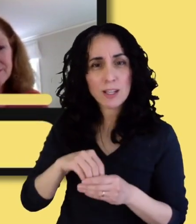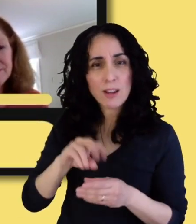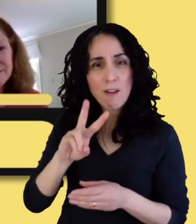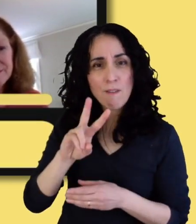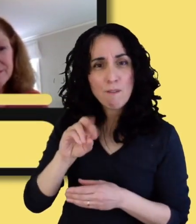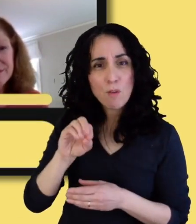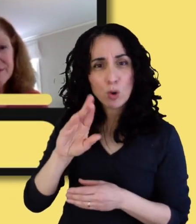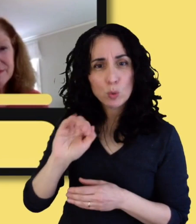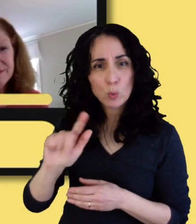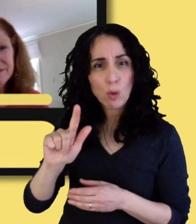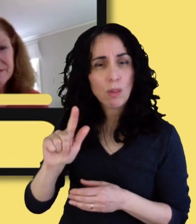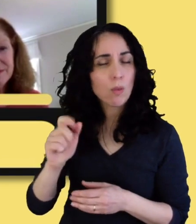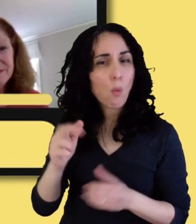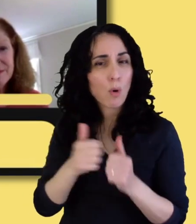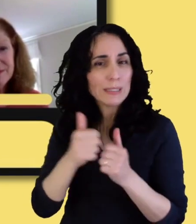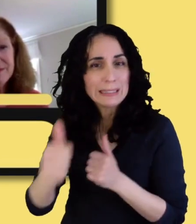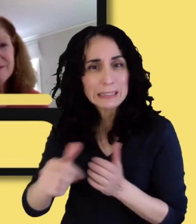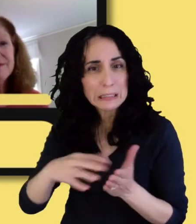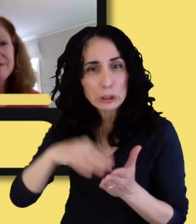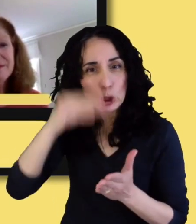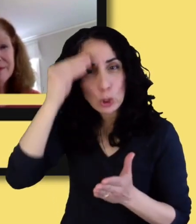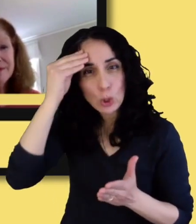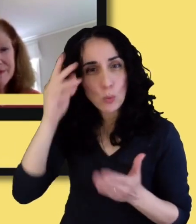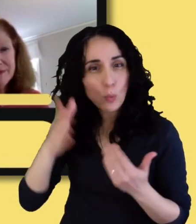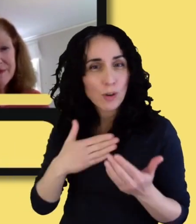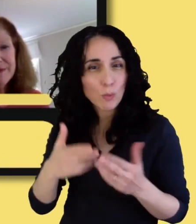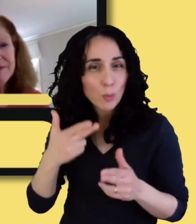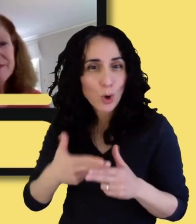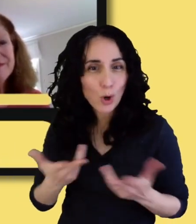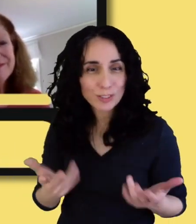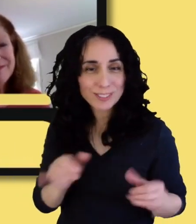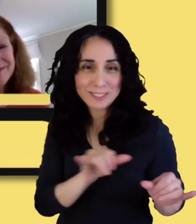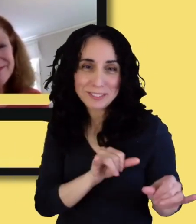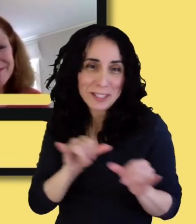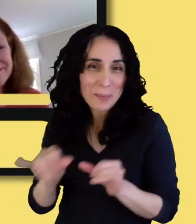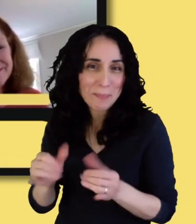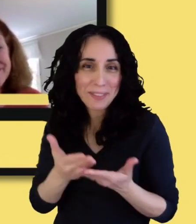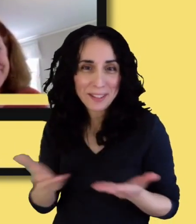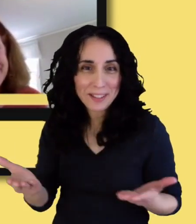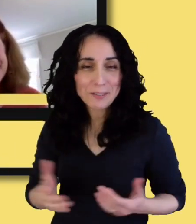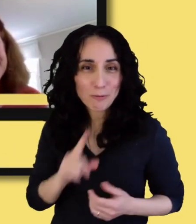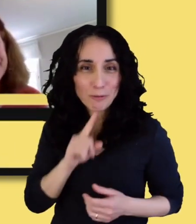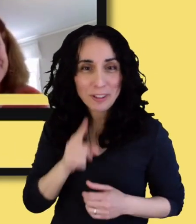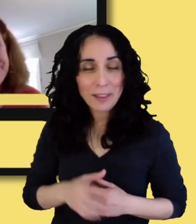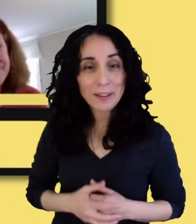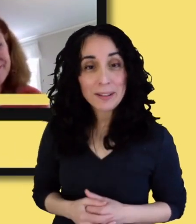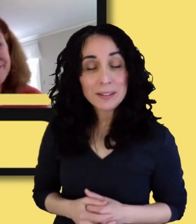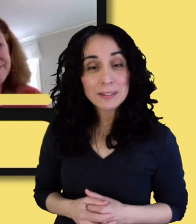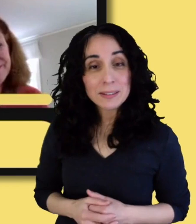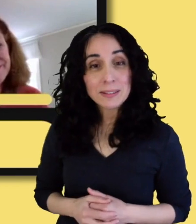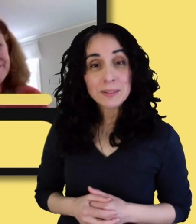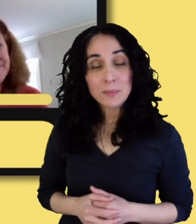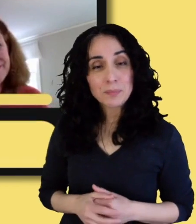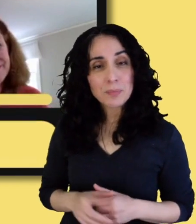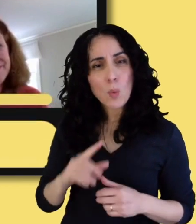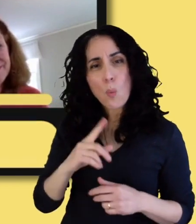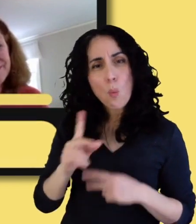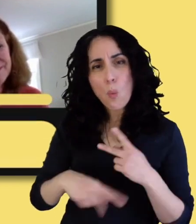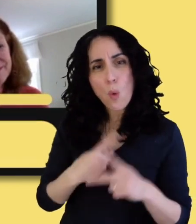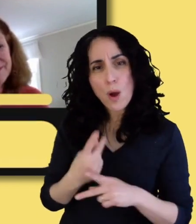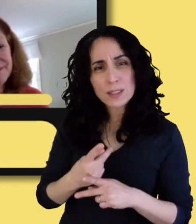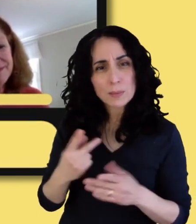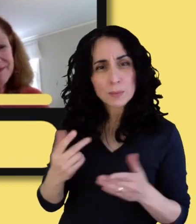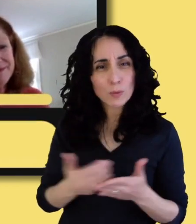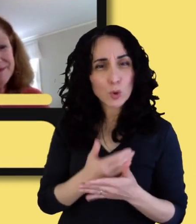virtual learning or distance learning, whichever one we'd like to call it? I think it's kind of the same thing, but what